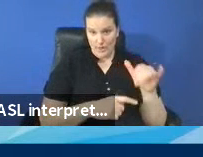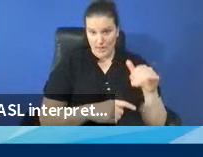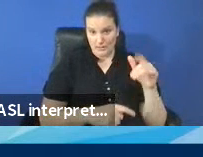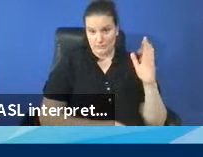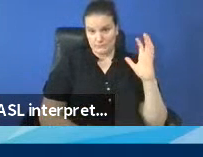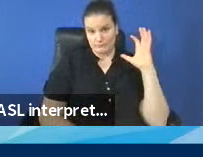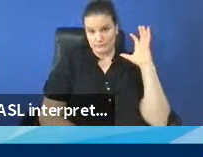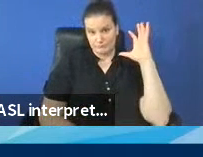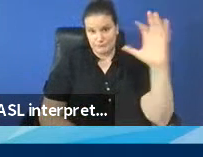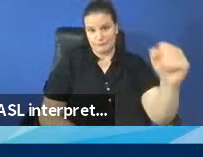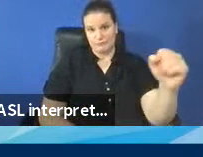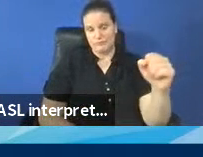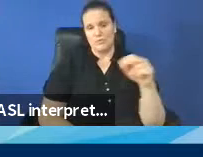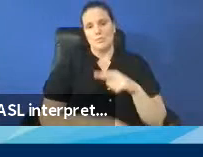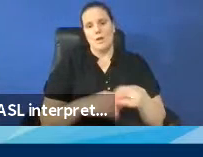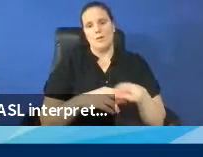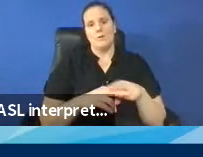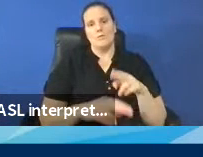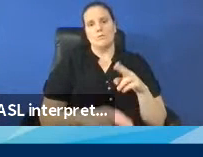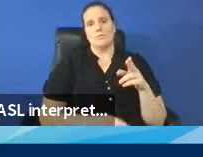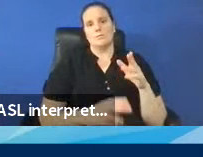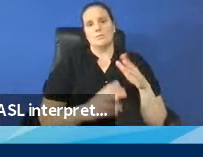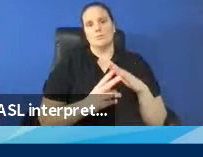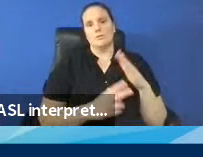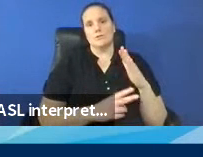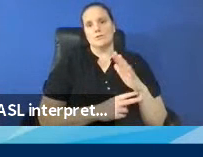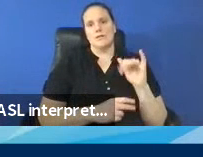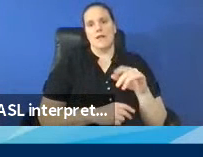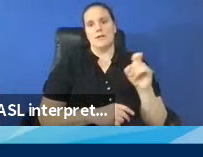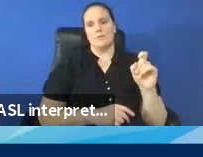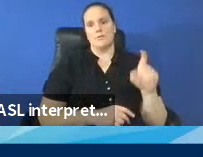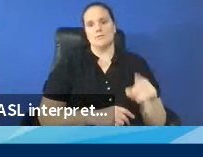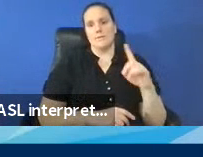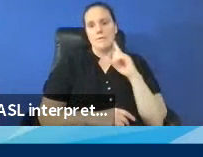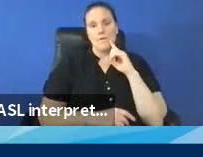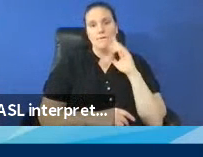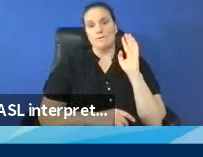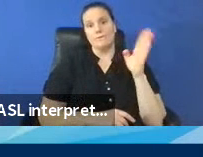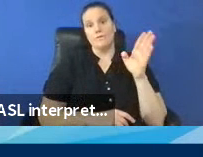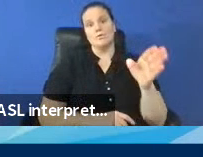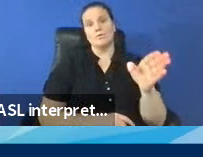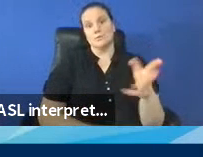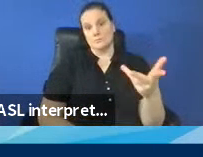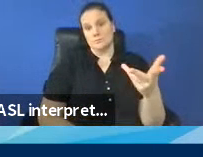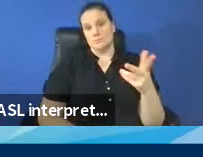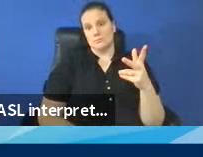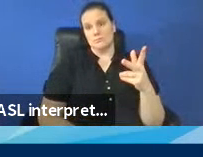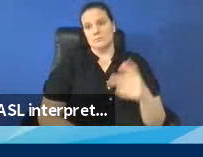would use the railroad bridge or what. But I mean, that question for the future bears asking.